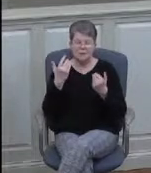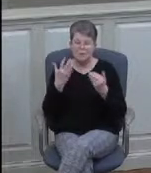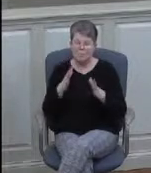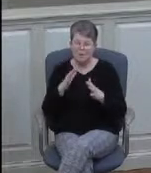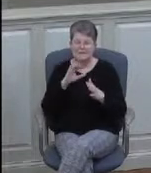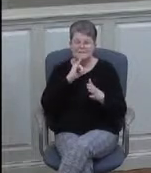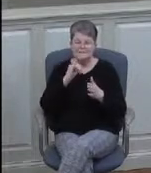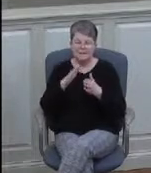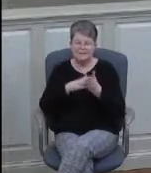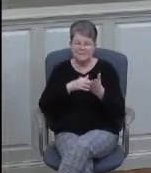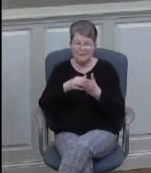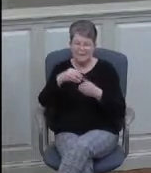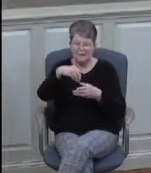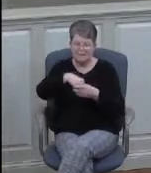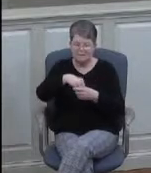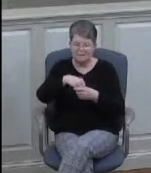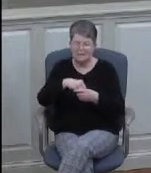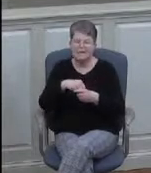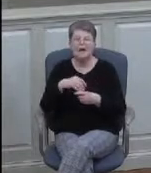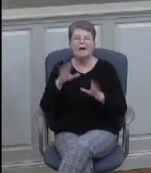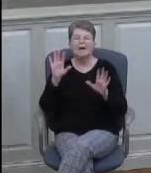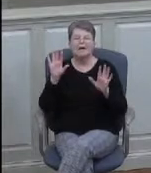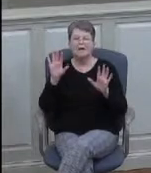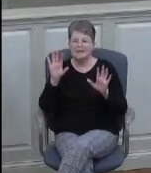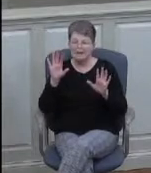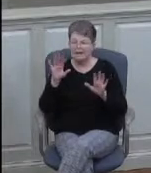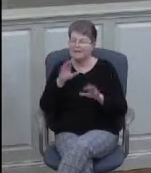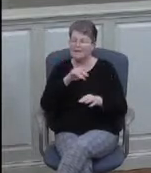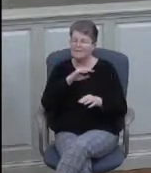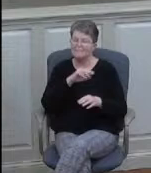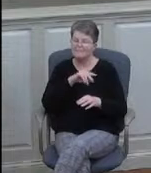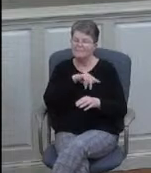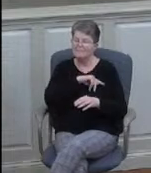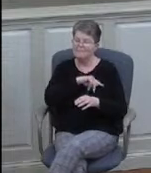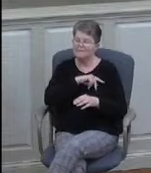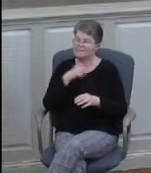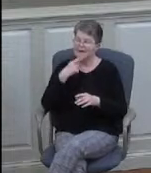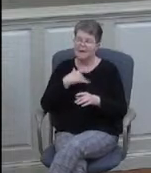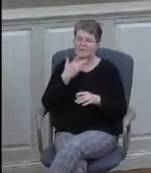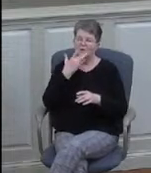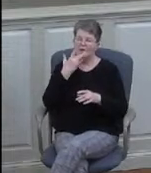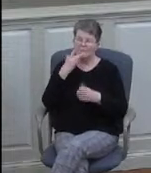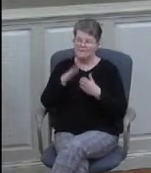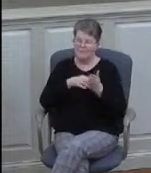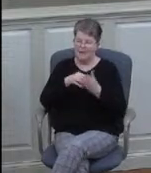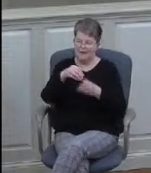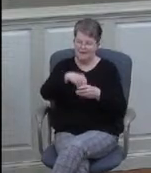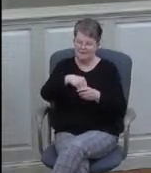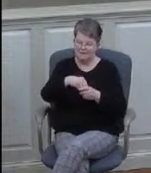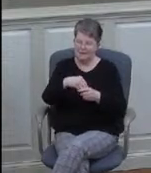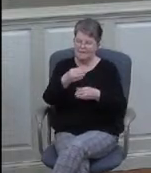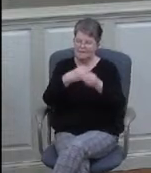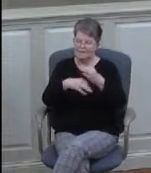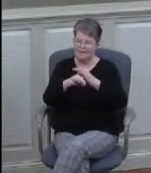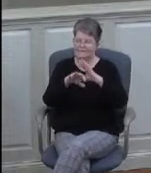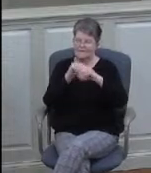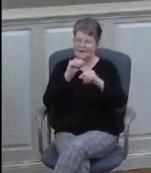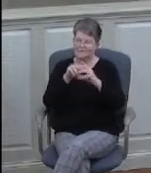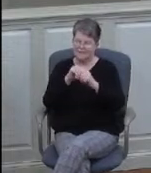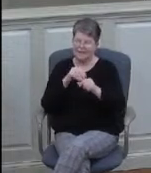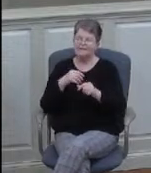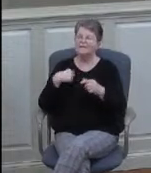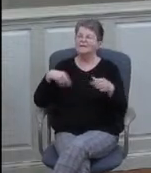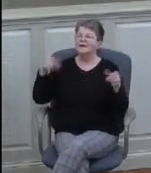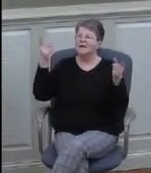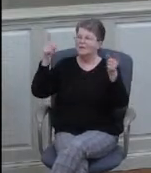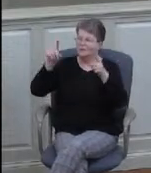I'd rather do that than paint the outside. I agree with the mayor either on that way. One. Yeah, just leave me out of the whole thing. Good. Either way. Thanks for